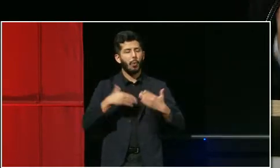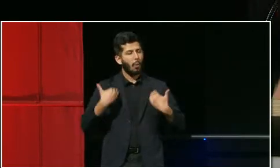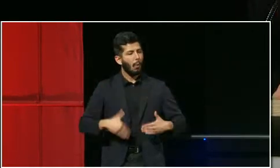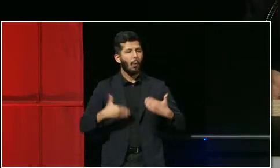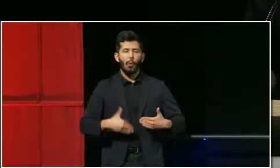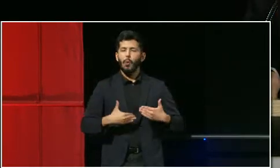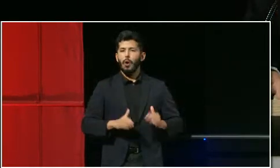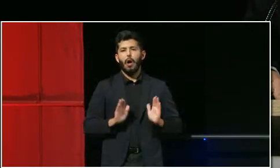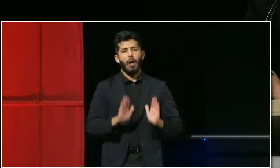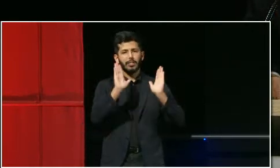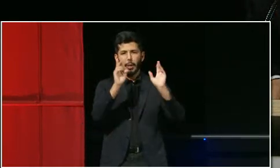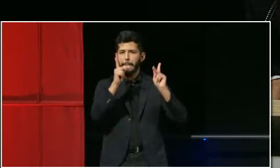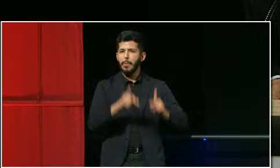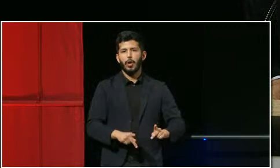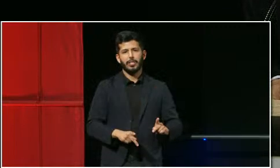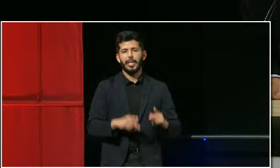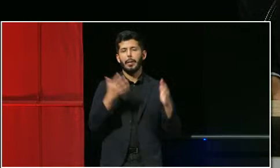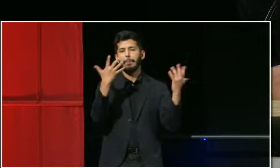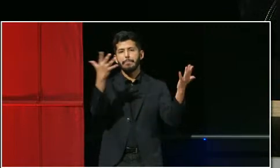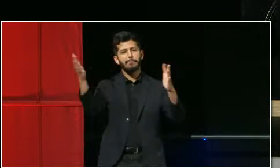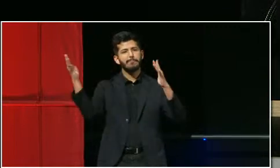So,